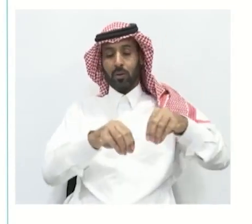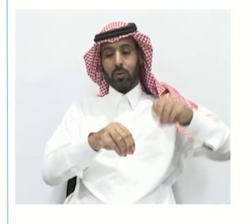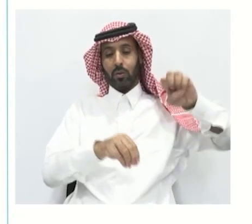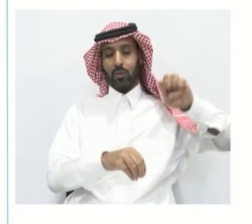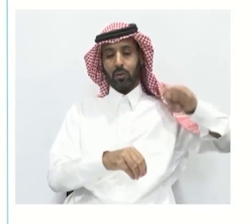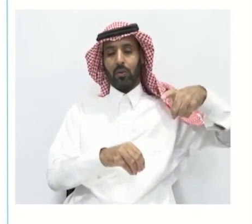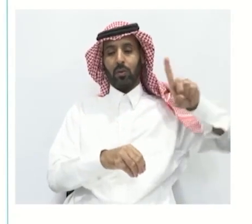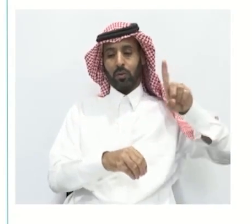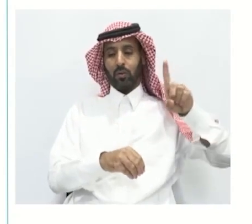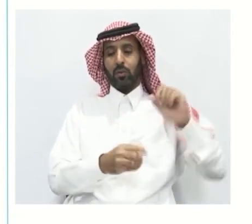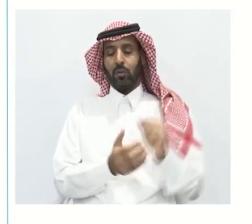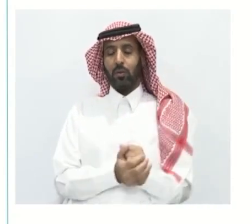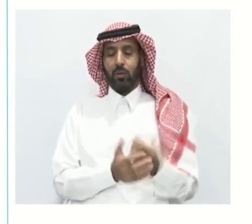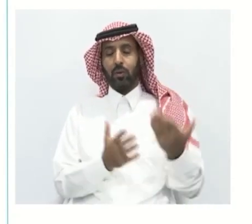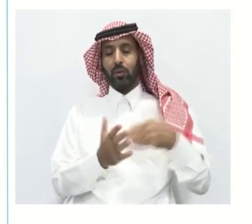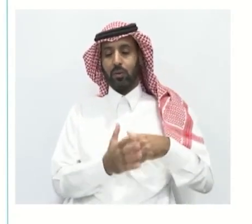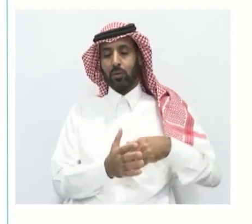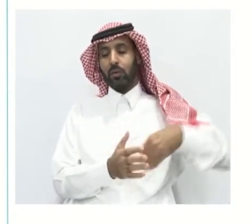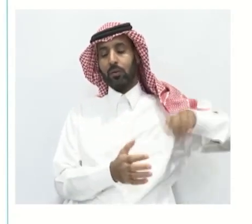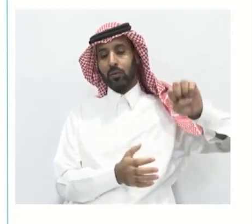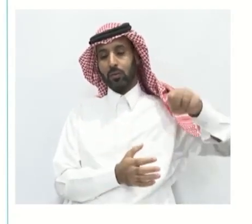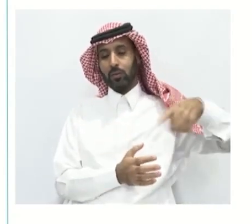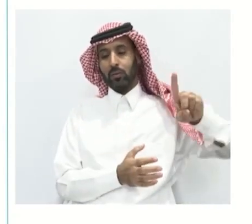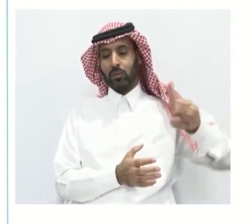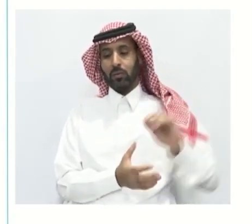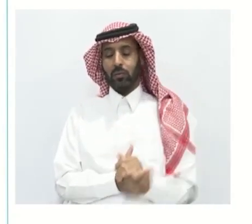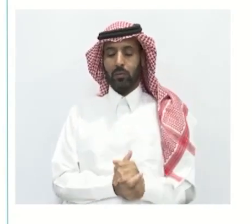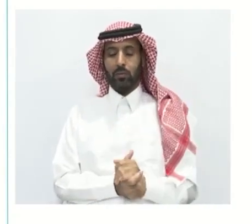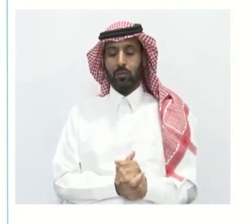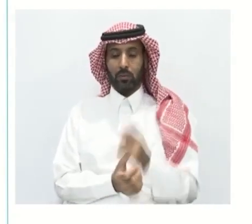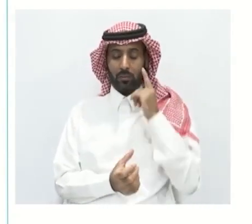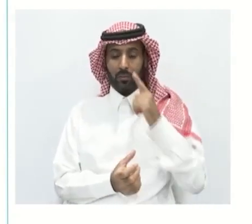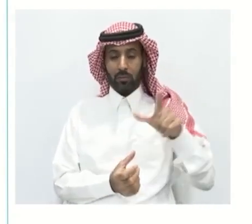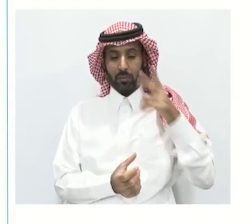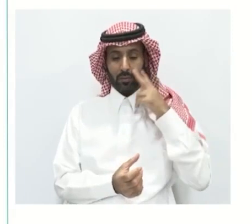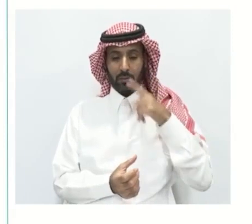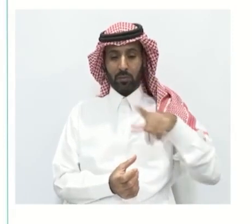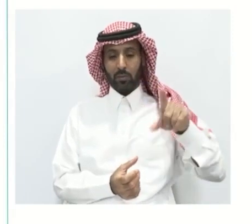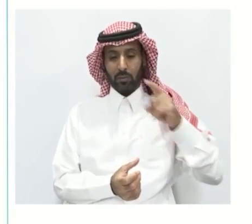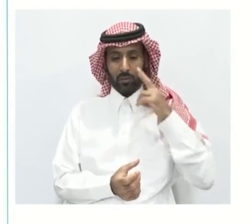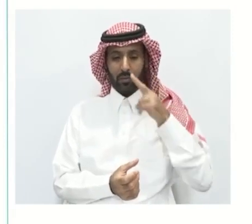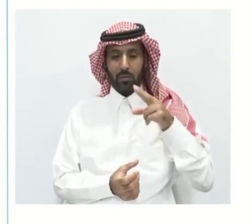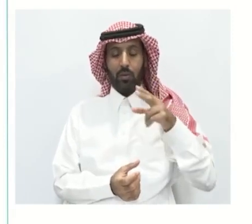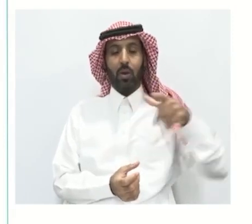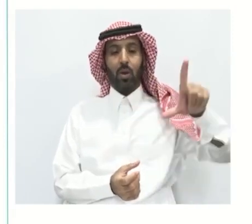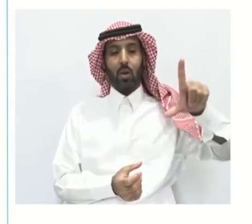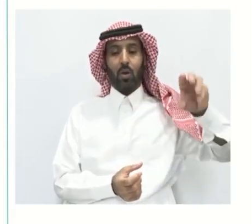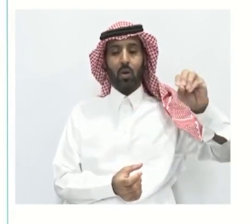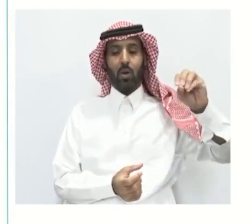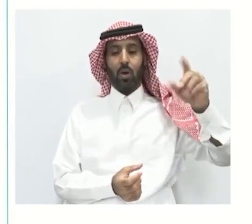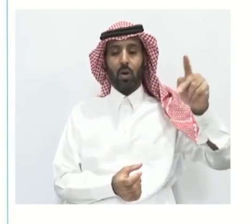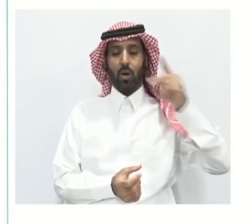ed. You just add ed. For example, look and looked.